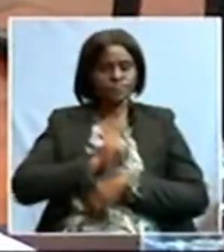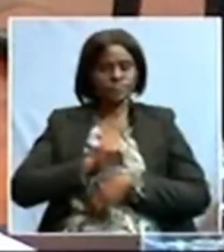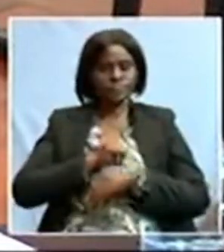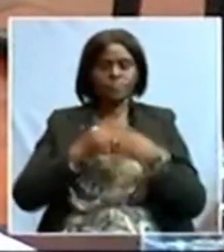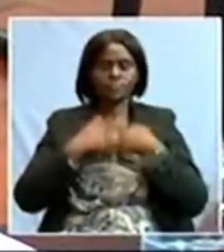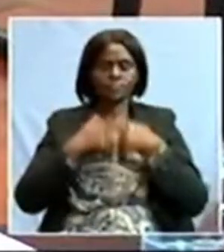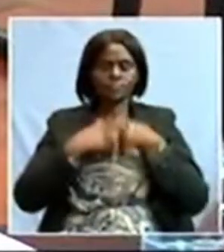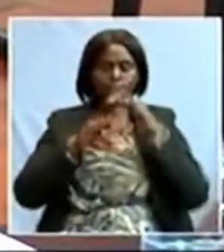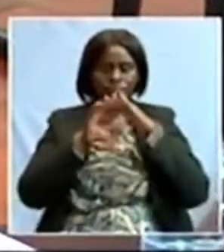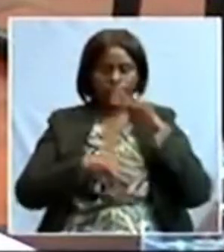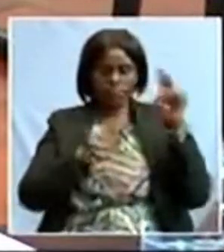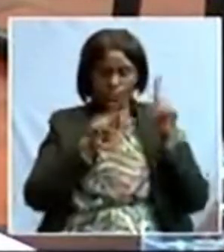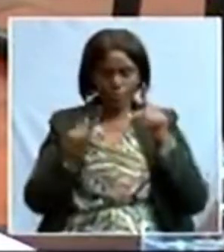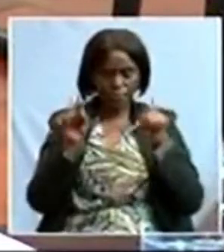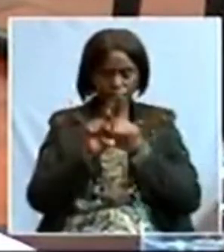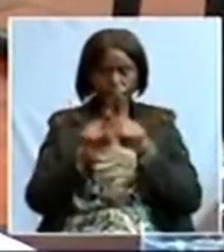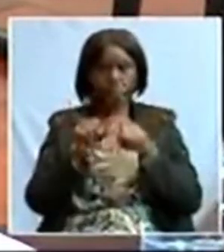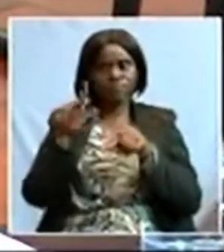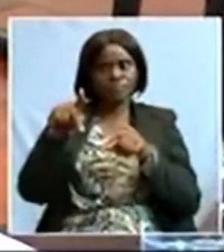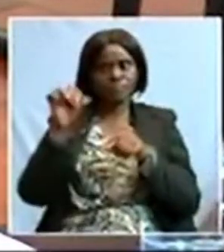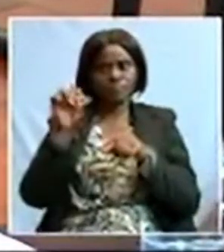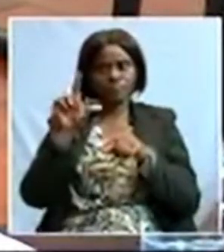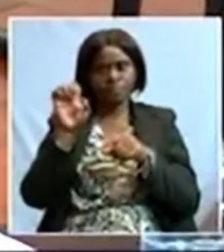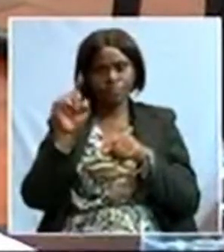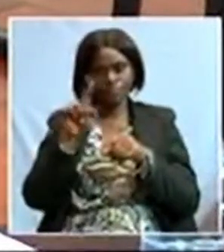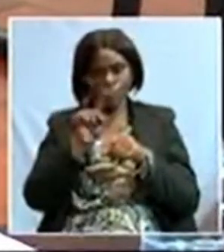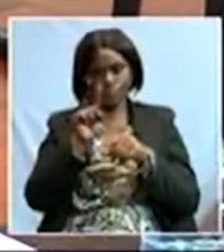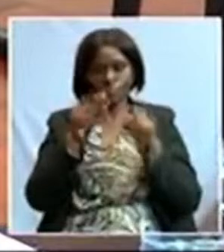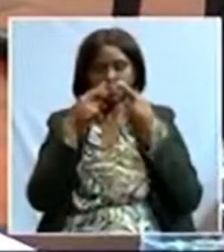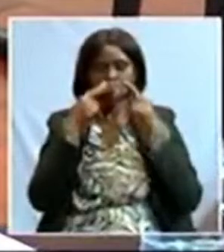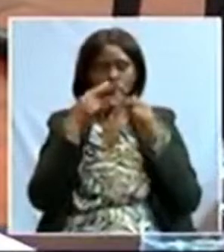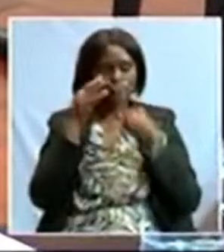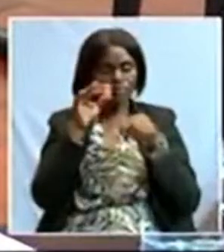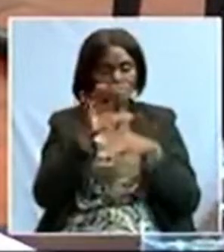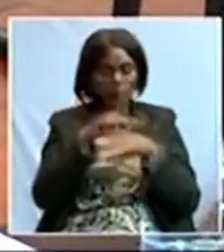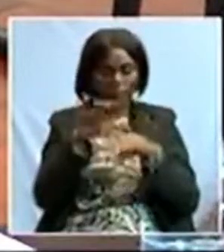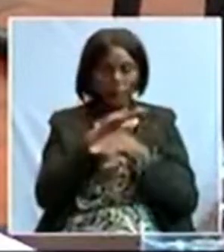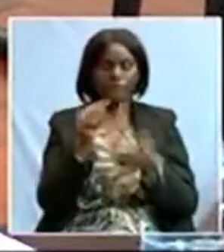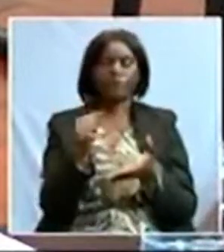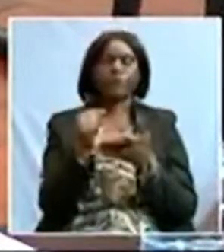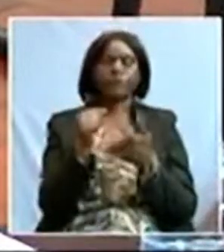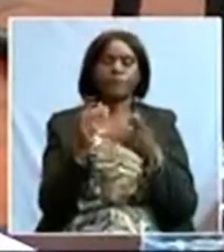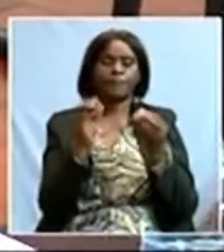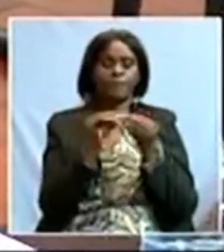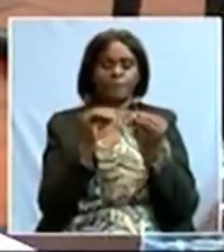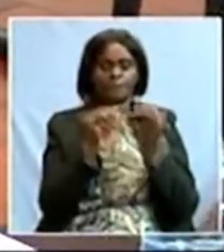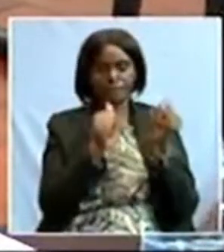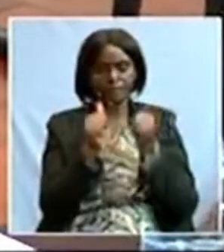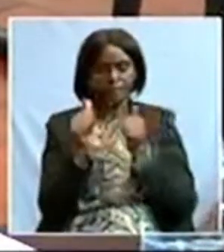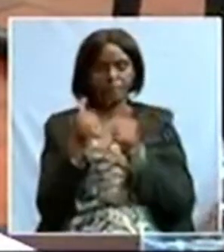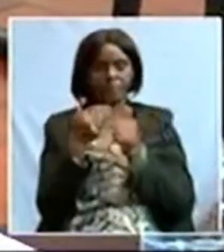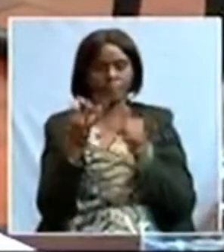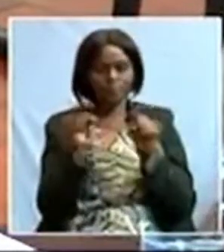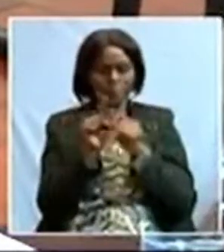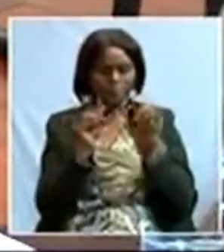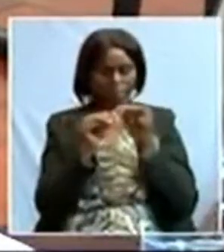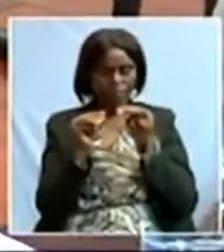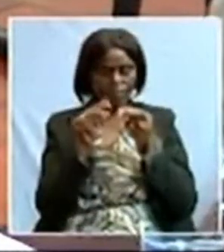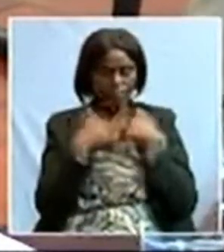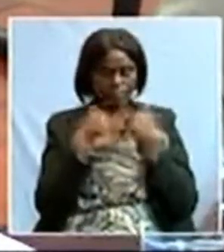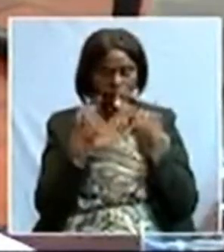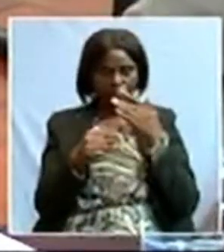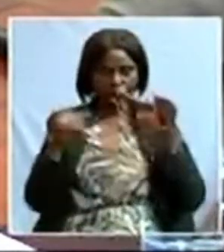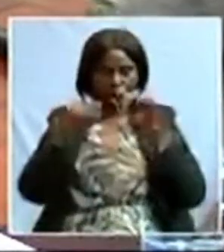the underperformance on the poor levy. This was as a result of over-budgeting. Action taken. Management